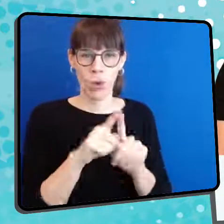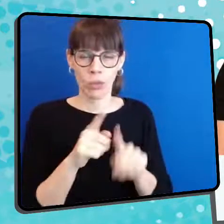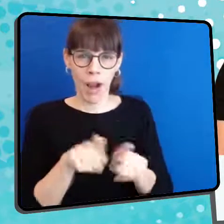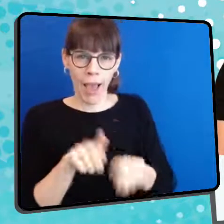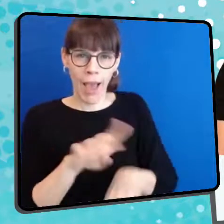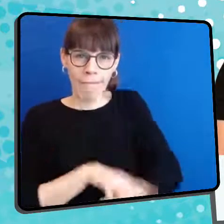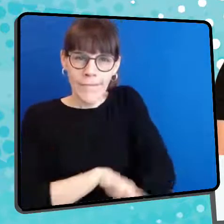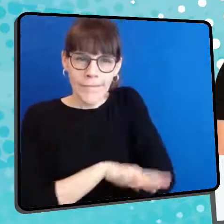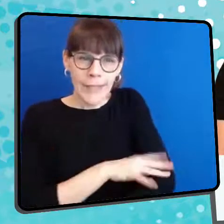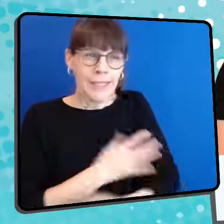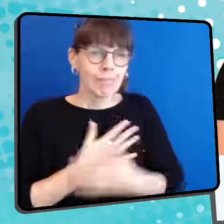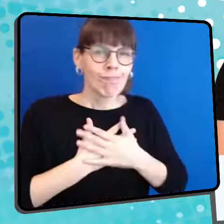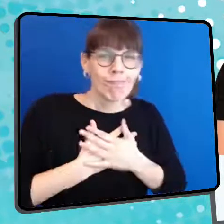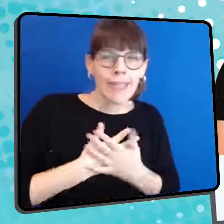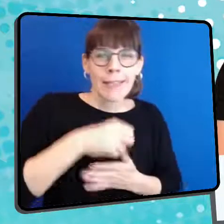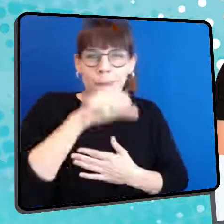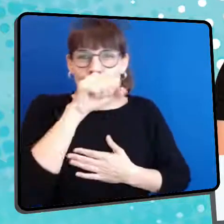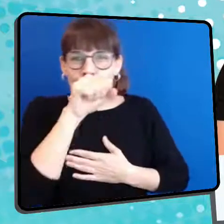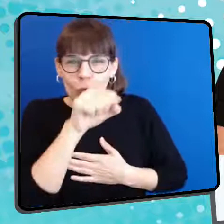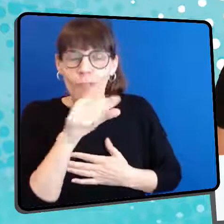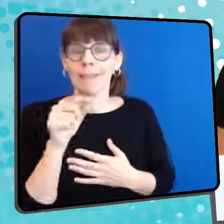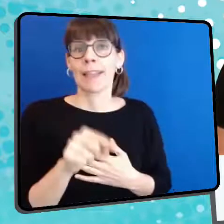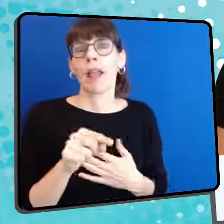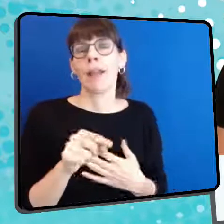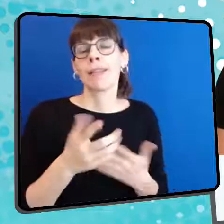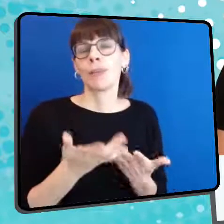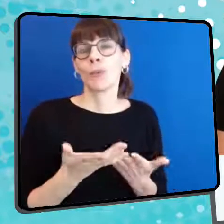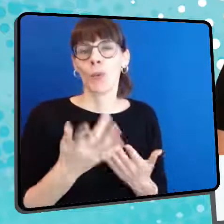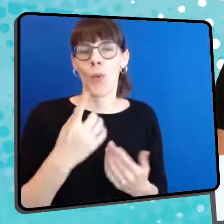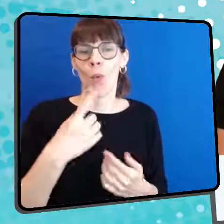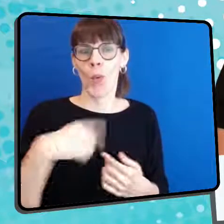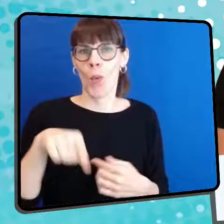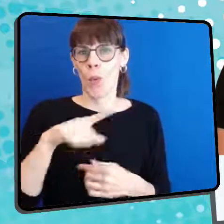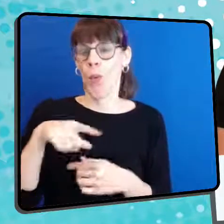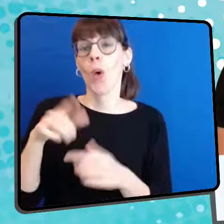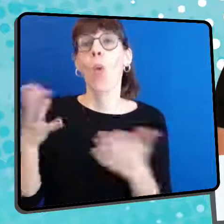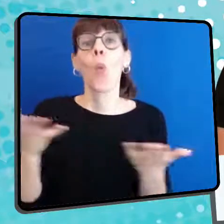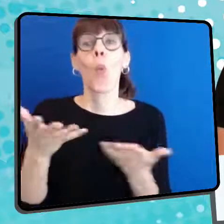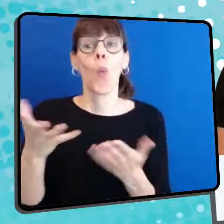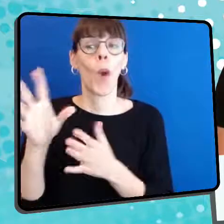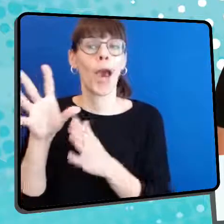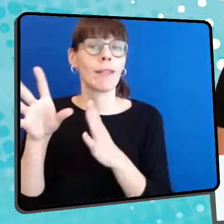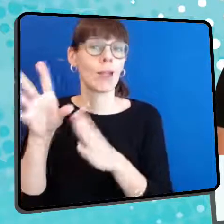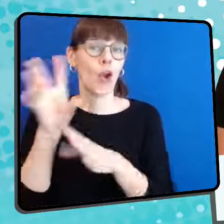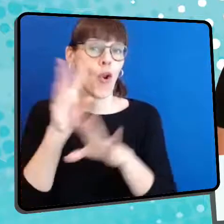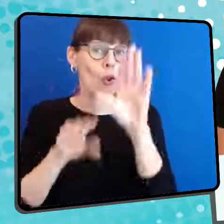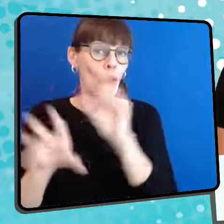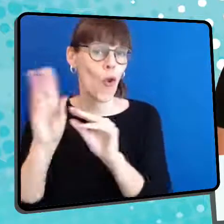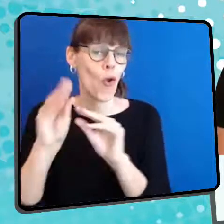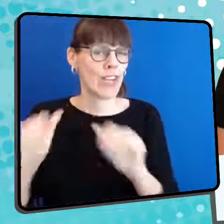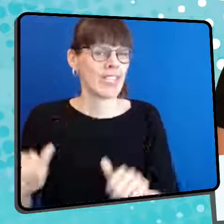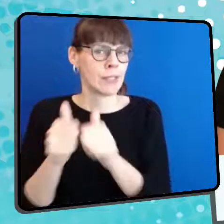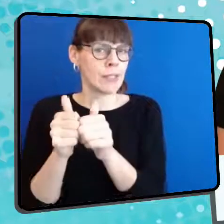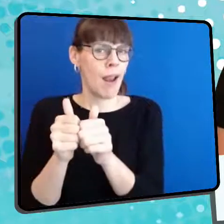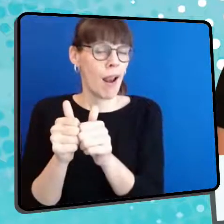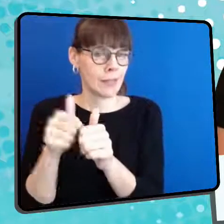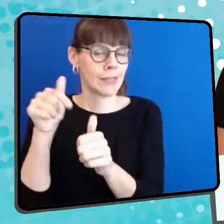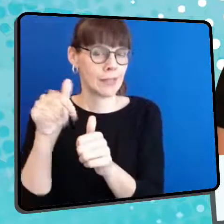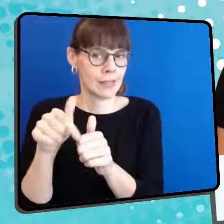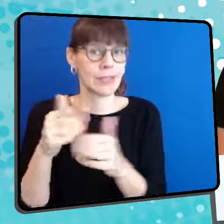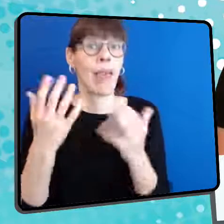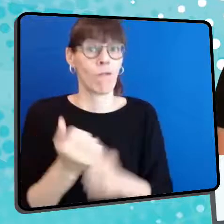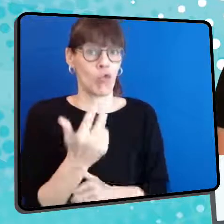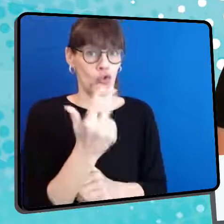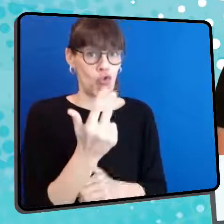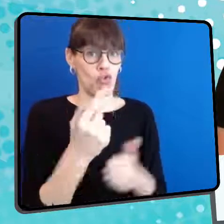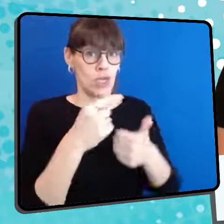guest to our learning challenge. And so this week, I've got 3 modules for you. So a little bit of extra learning. We normally